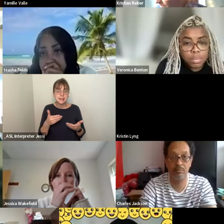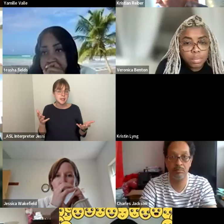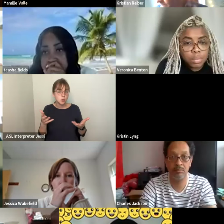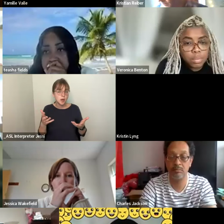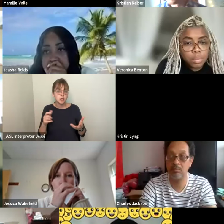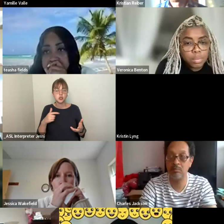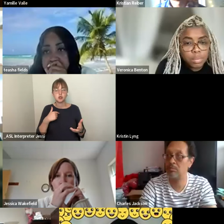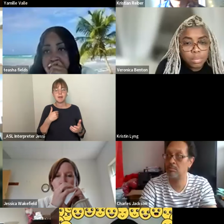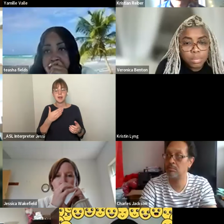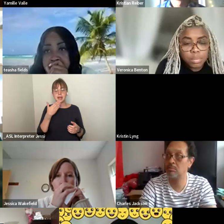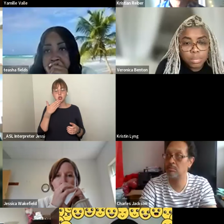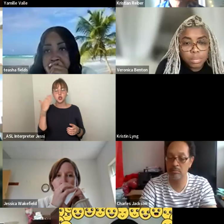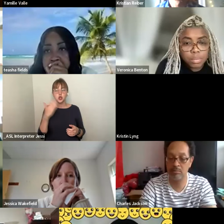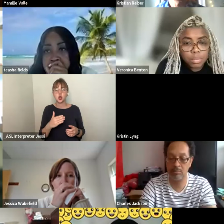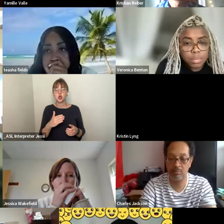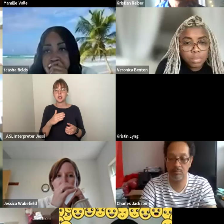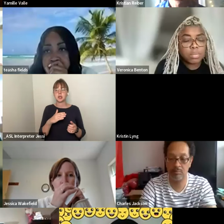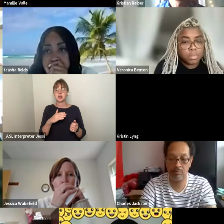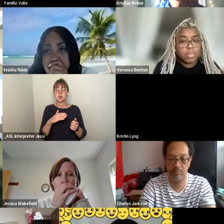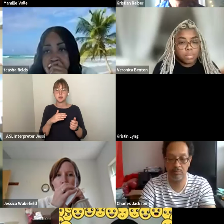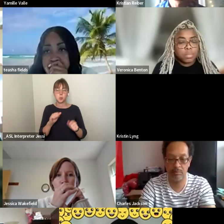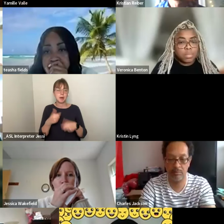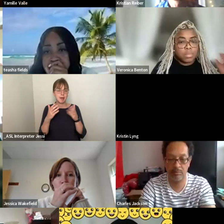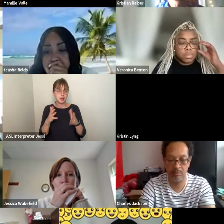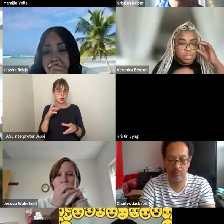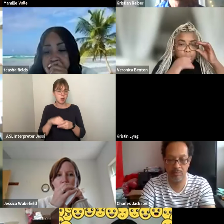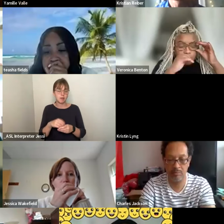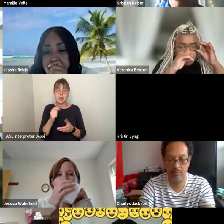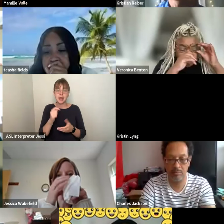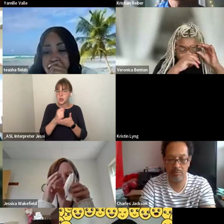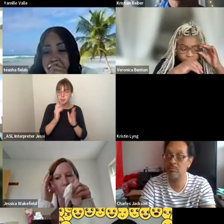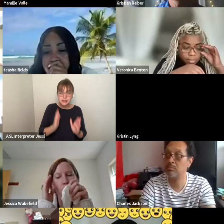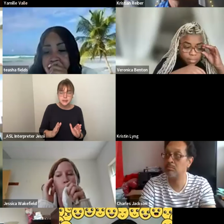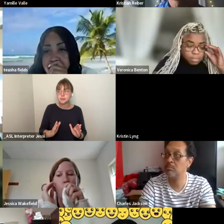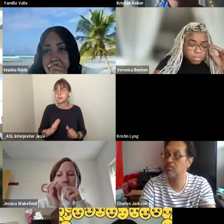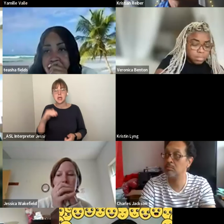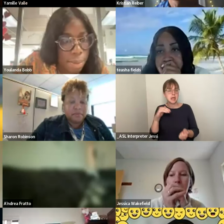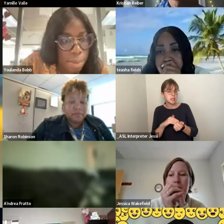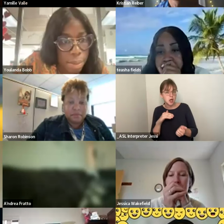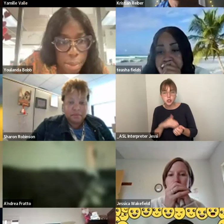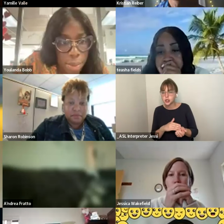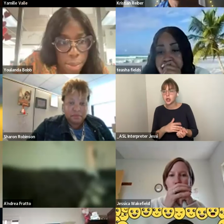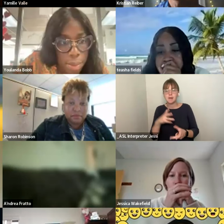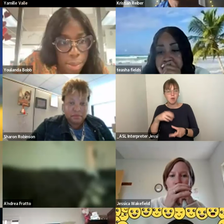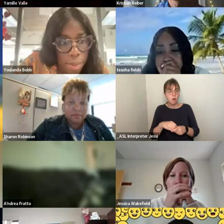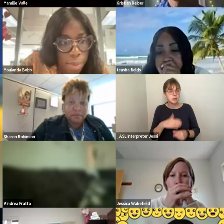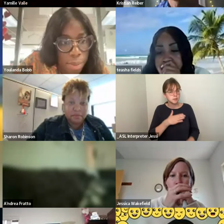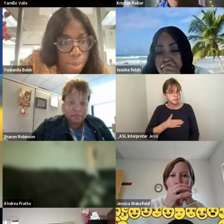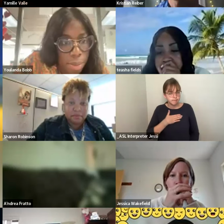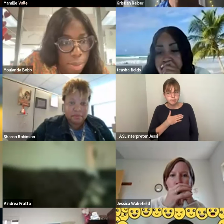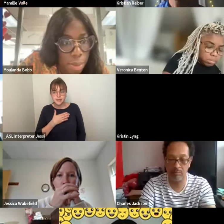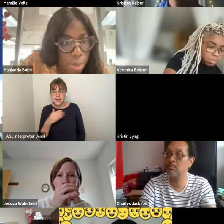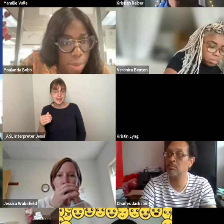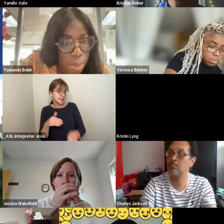good provider involved, a therapist, get a doctor involved. And one of the keys that I'll tell you with the